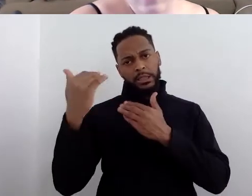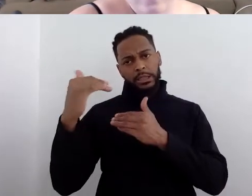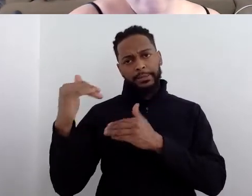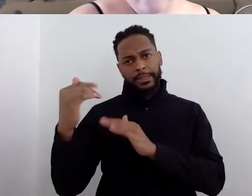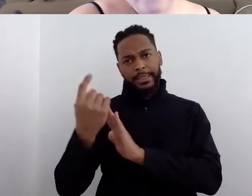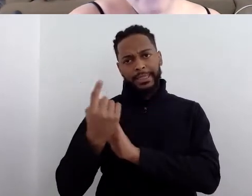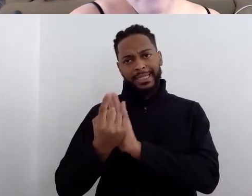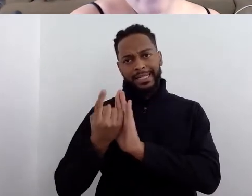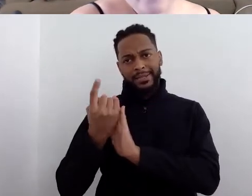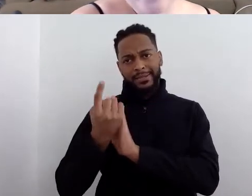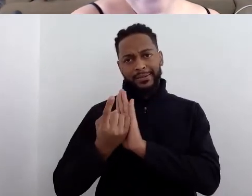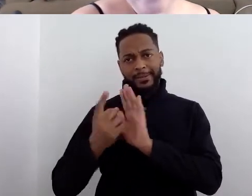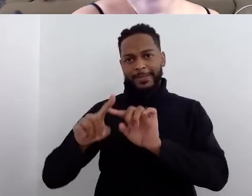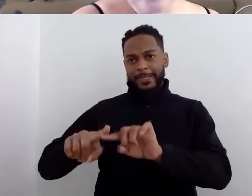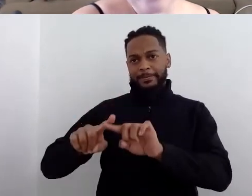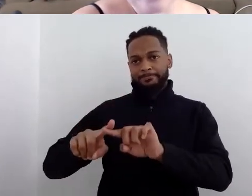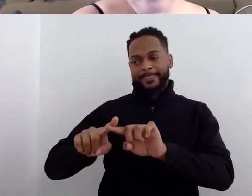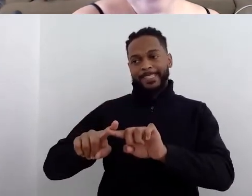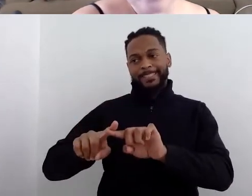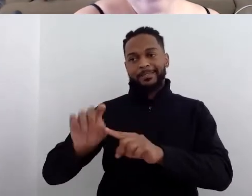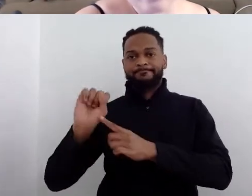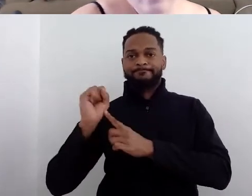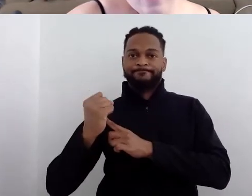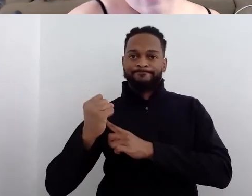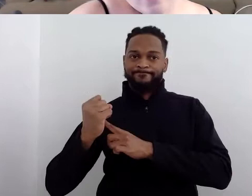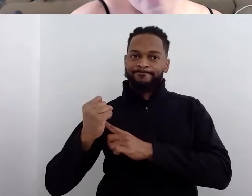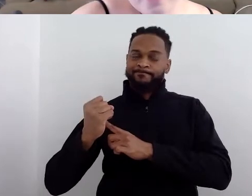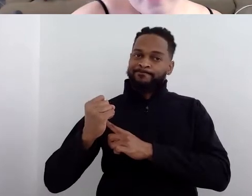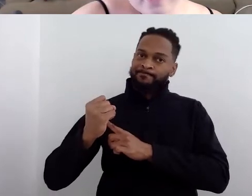again, it kind of depends on the situation. So